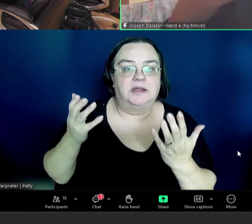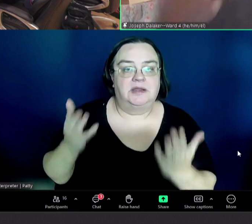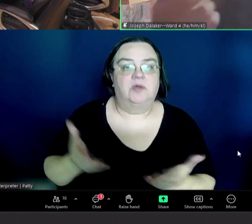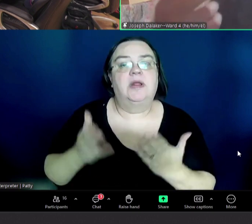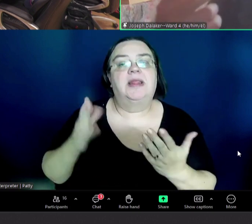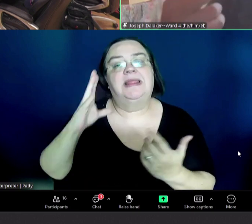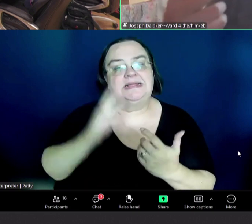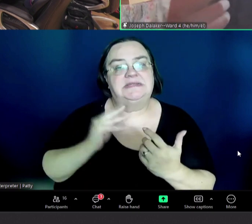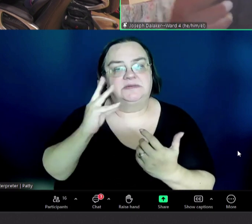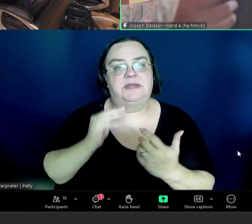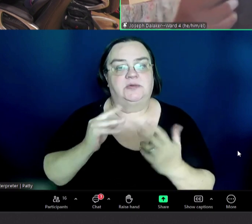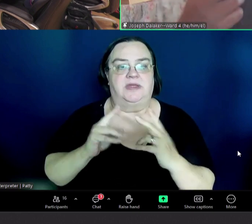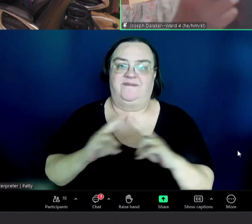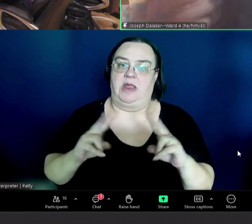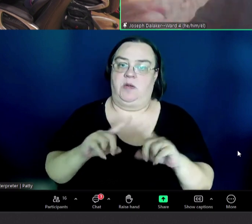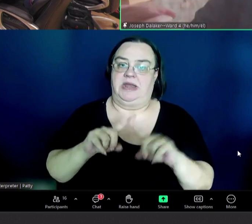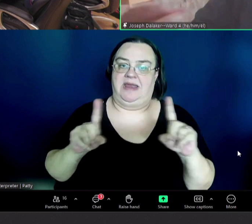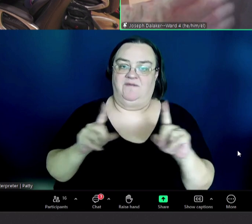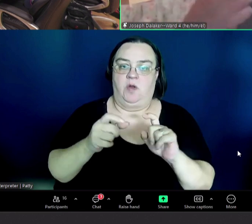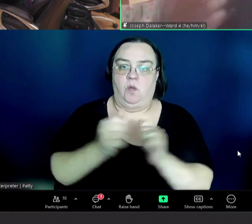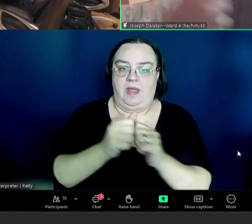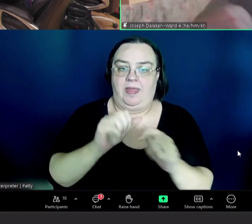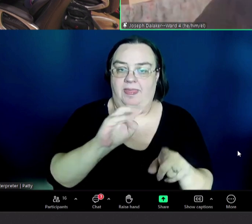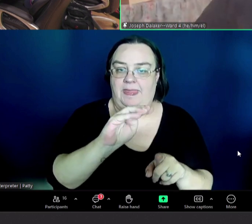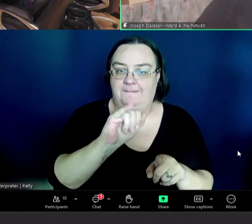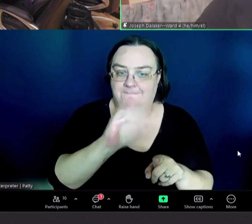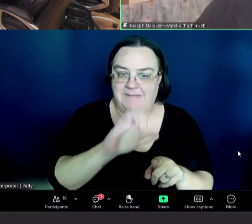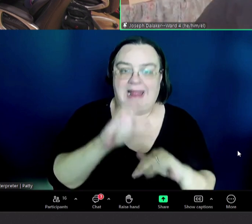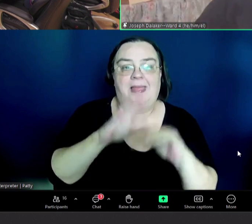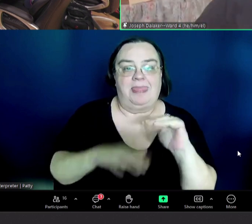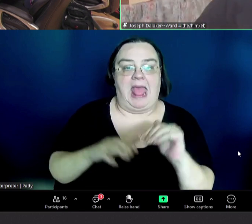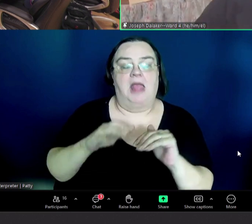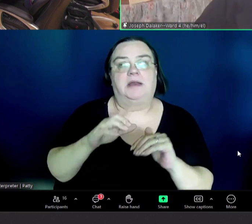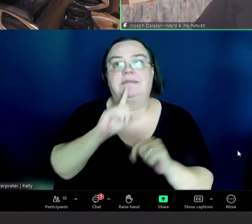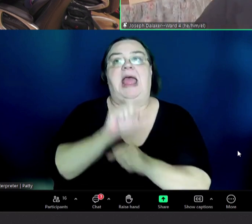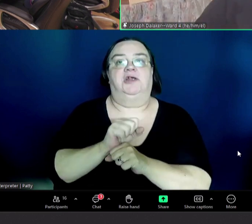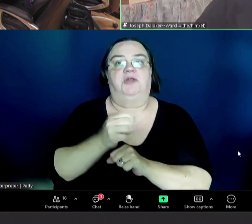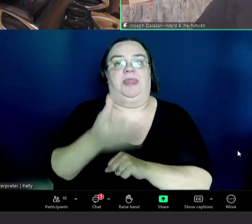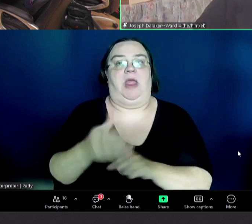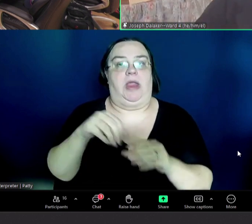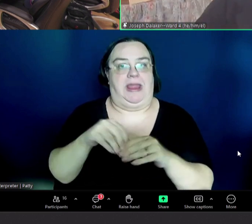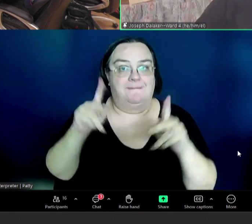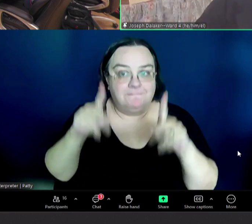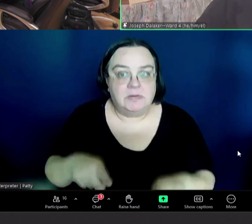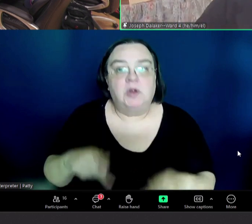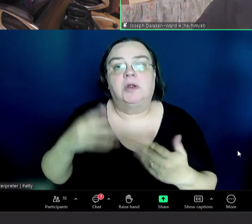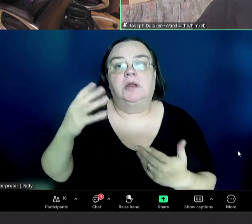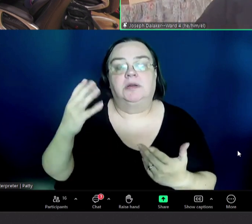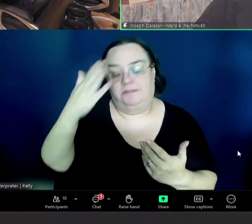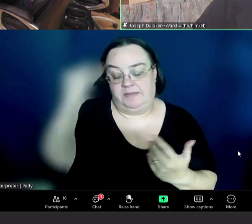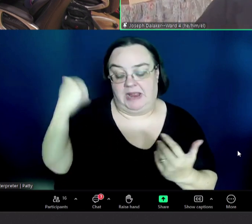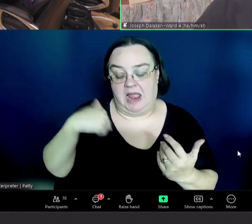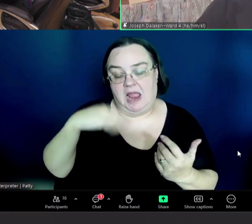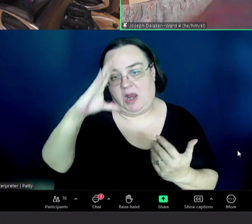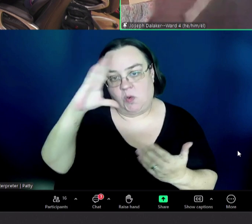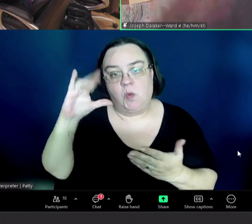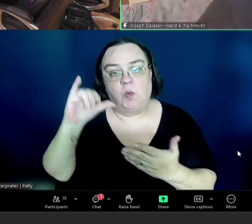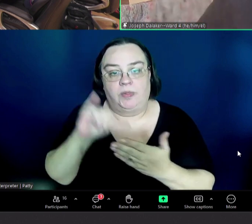very, very different with the microphones than it is in person live. Because I know the